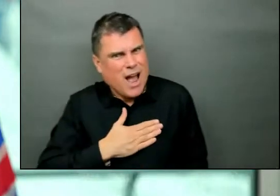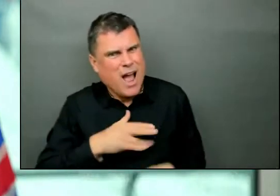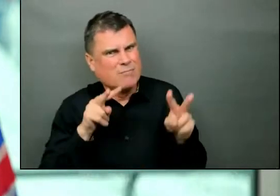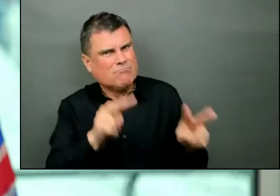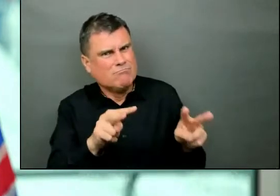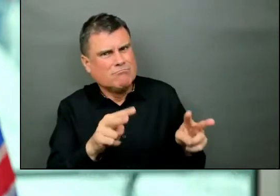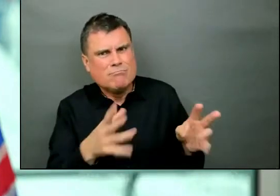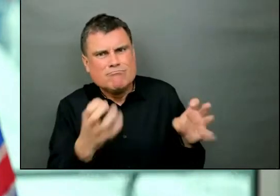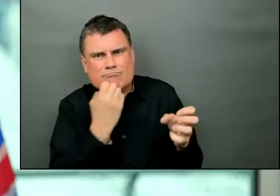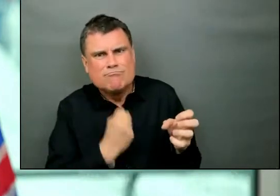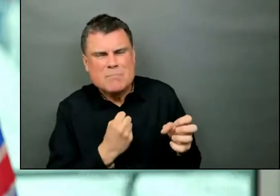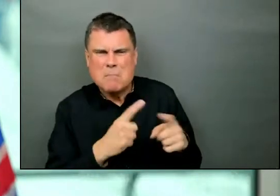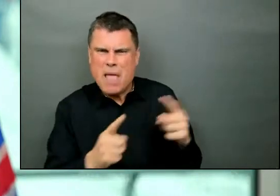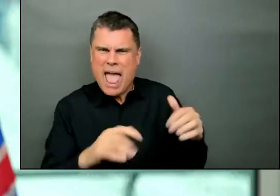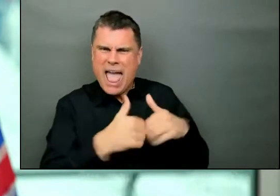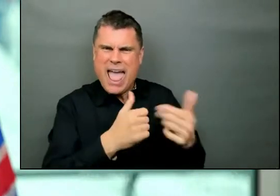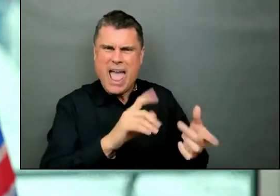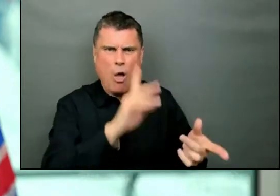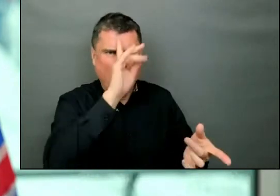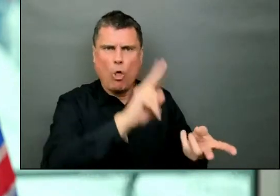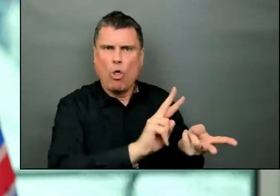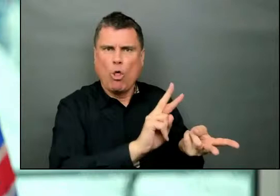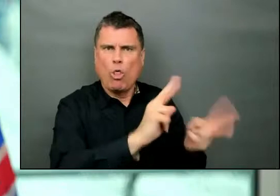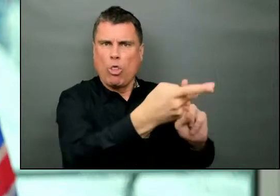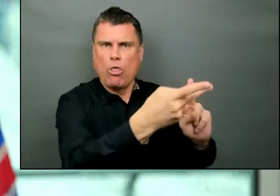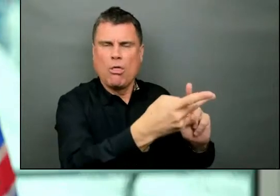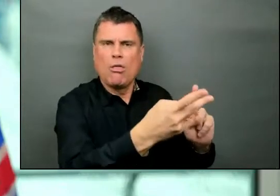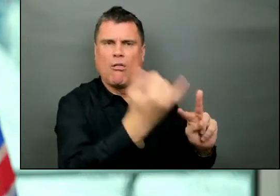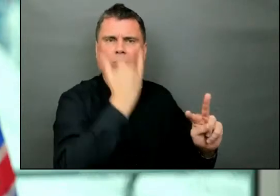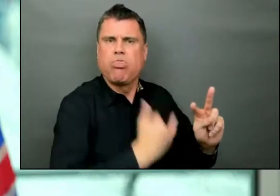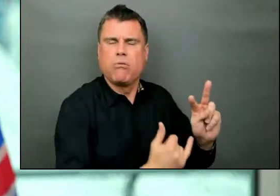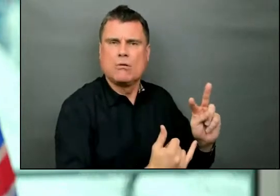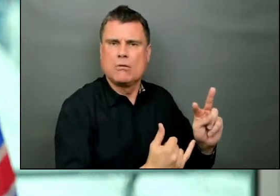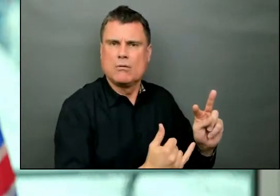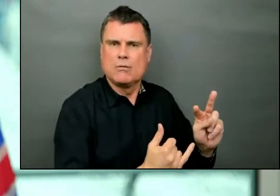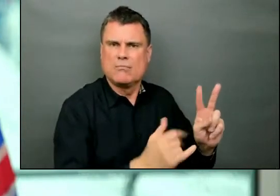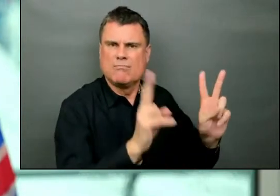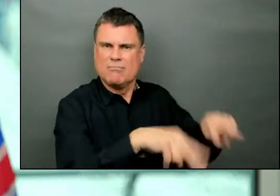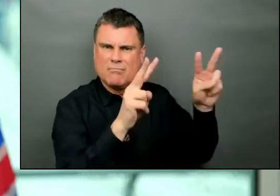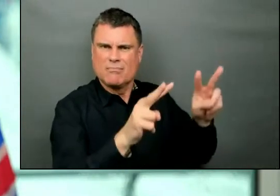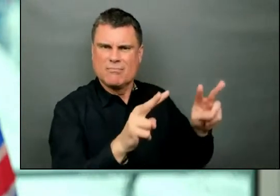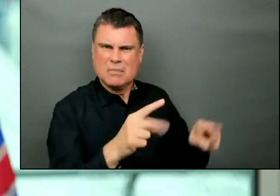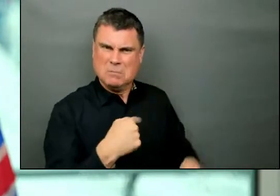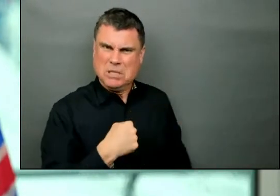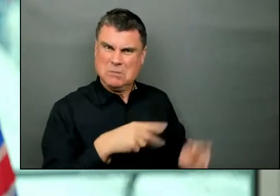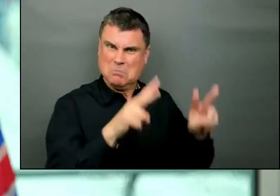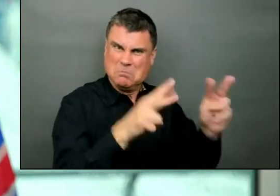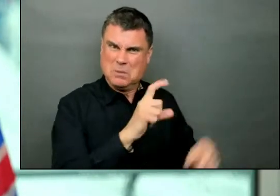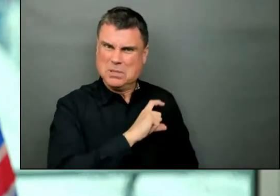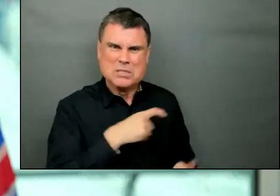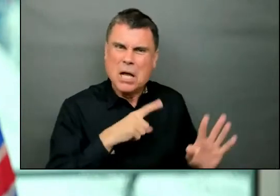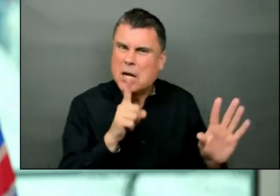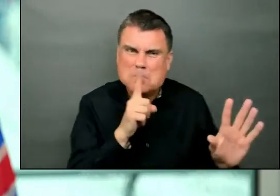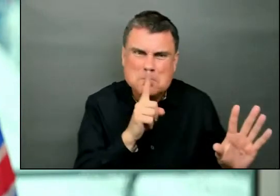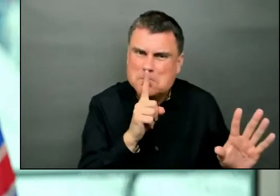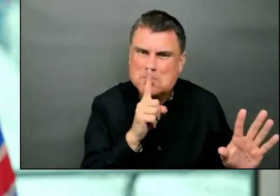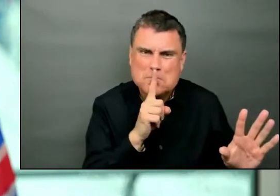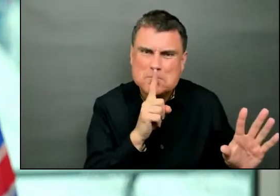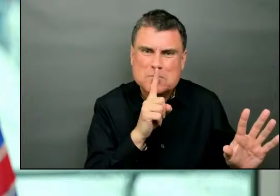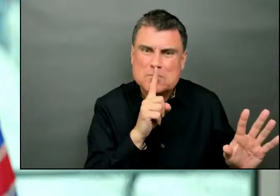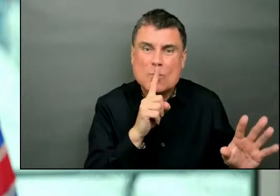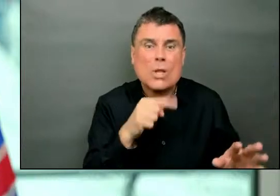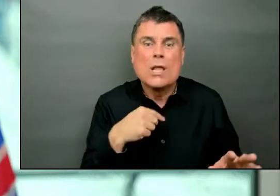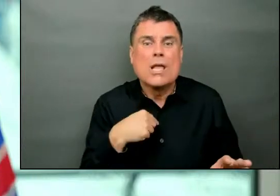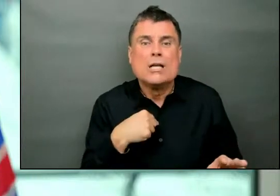my disparaging in any way police officers on the front line. It was to ask the Commission to look at how they